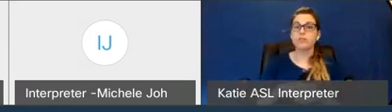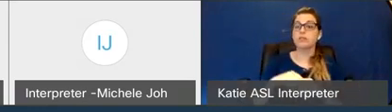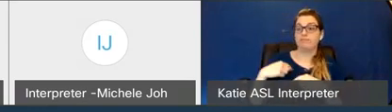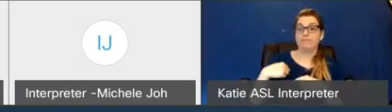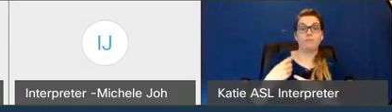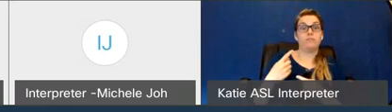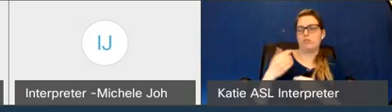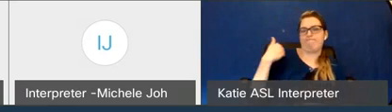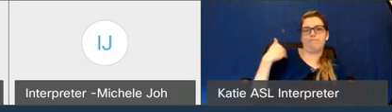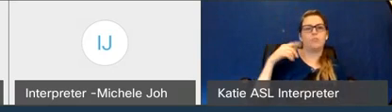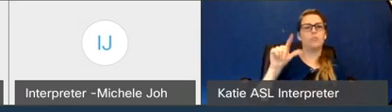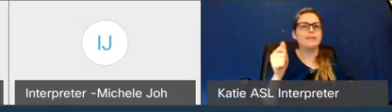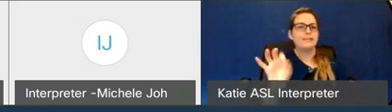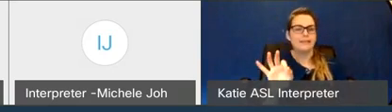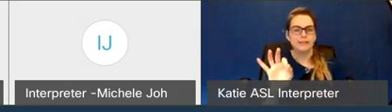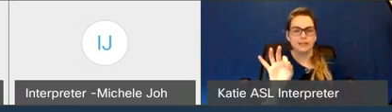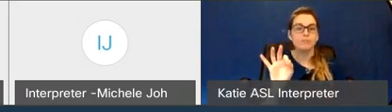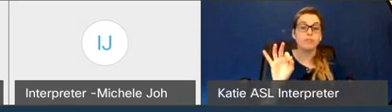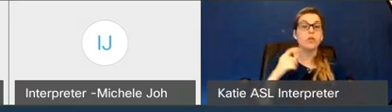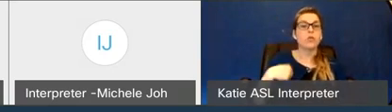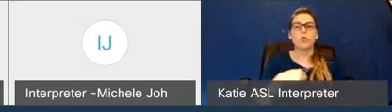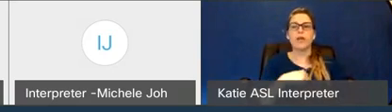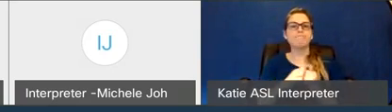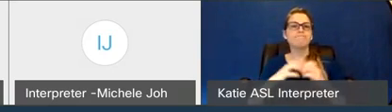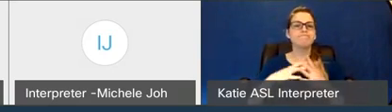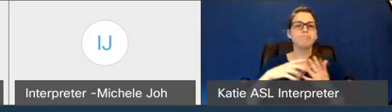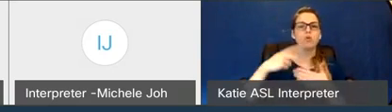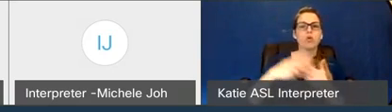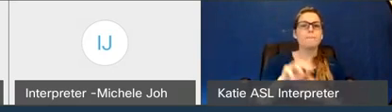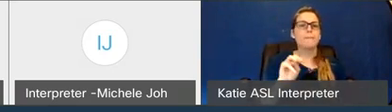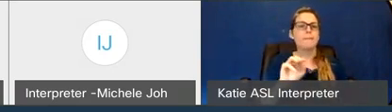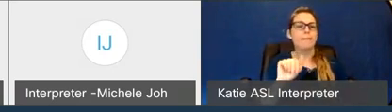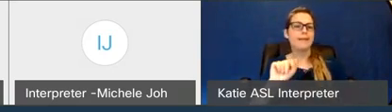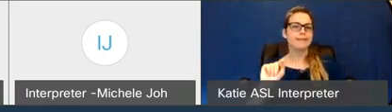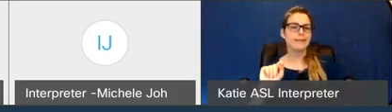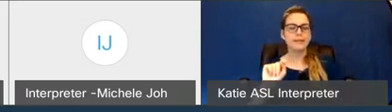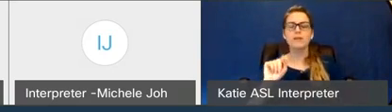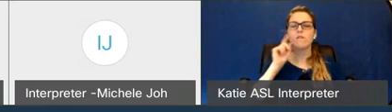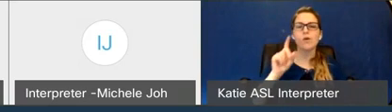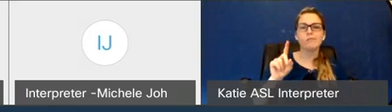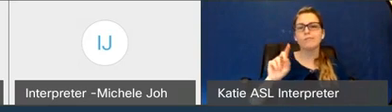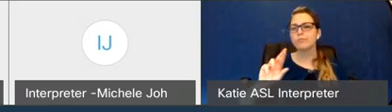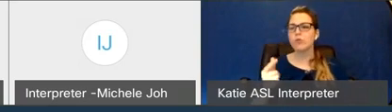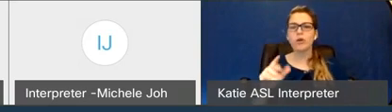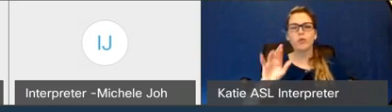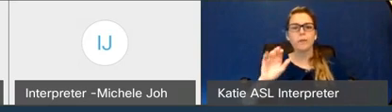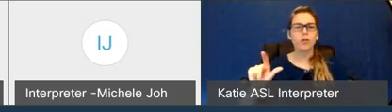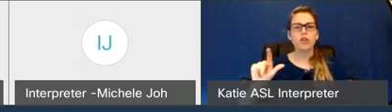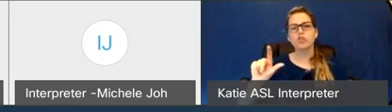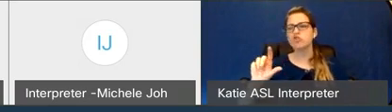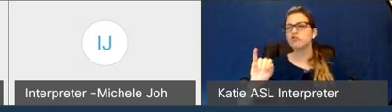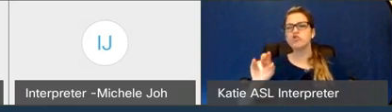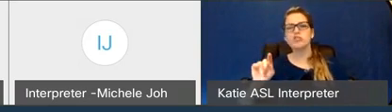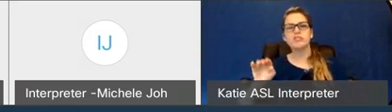Use of Medication-Assisted Treatment for Opioid Use Disorder in Criminal Justice Settings. This guide focuses on using medication-assisted treatment